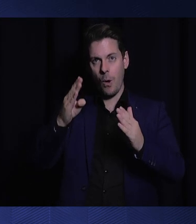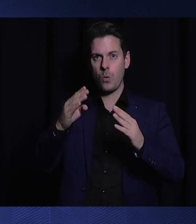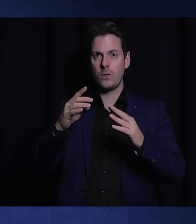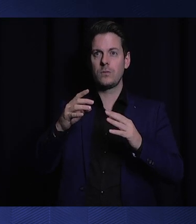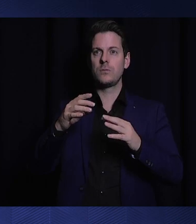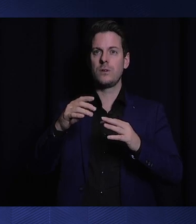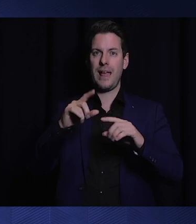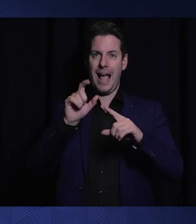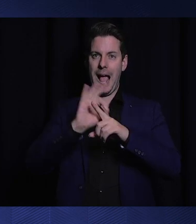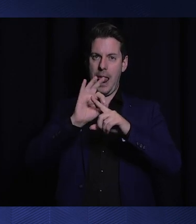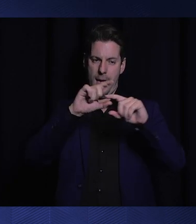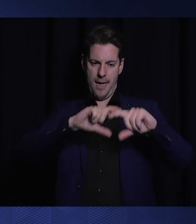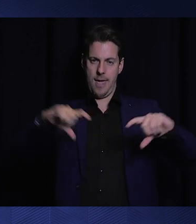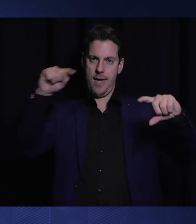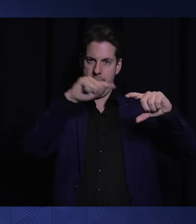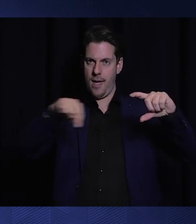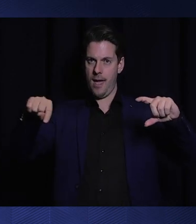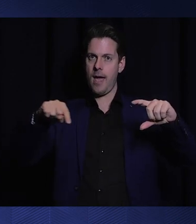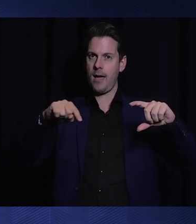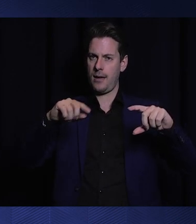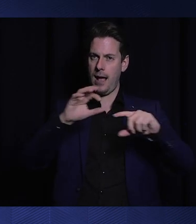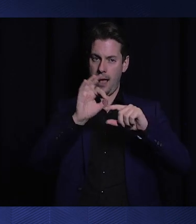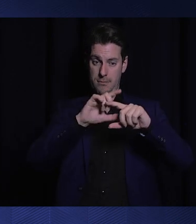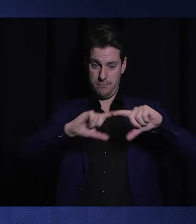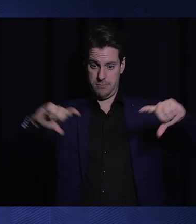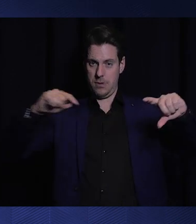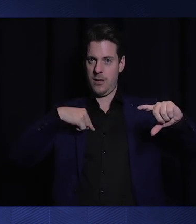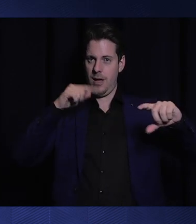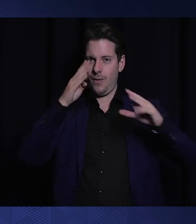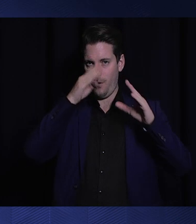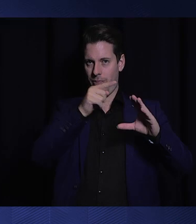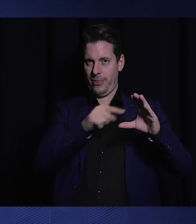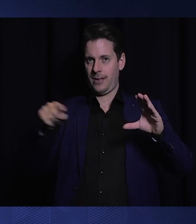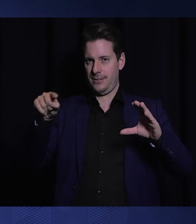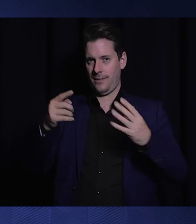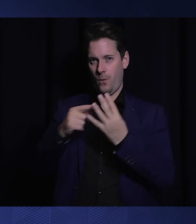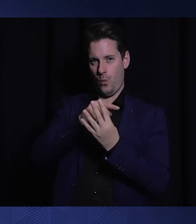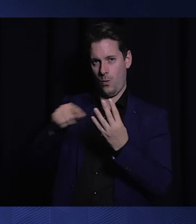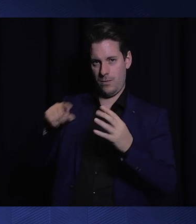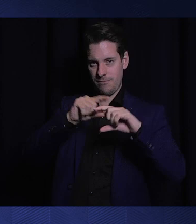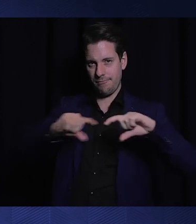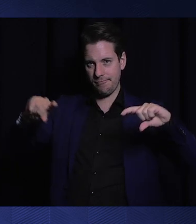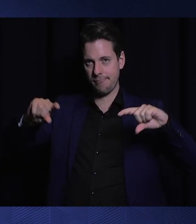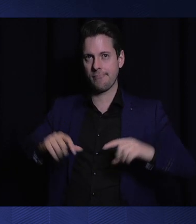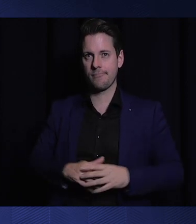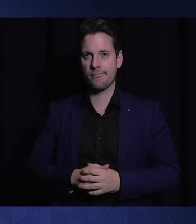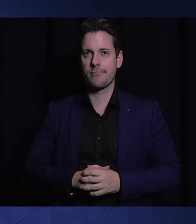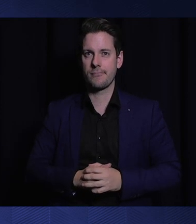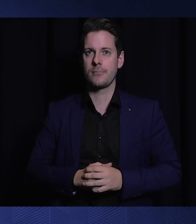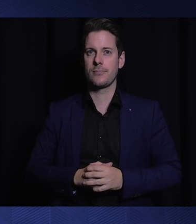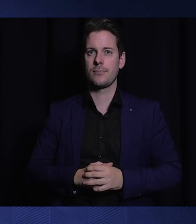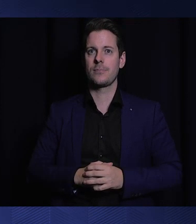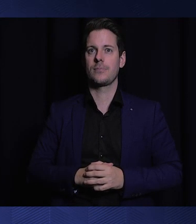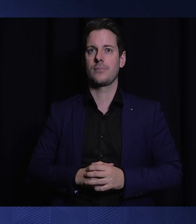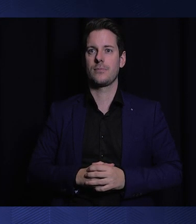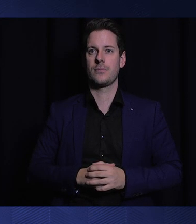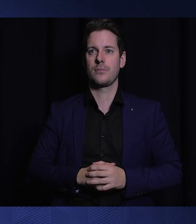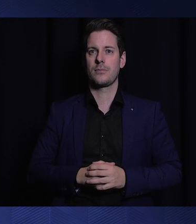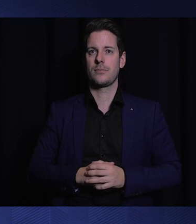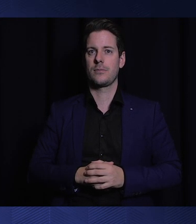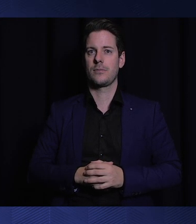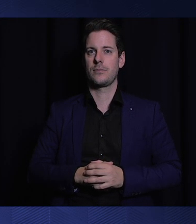that are in the colored part of the diagram. So this is where one of the thematic